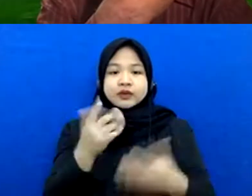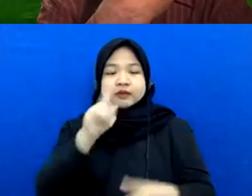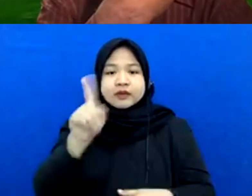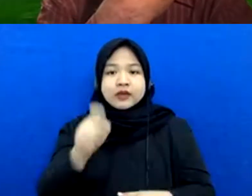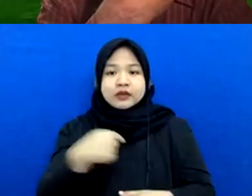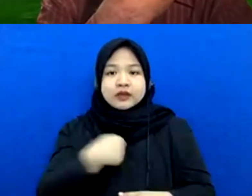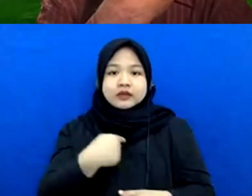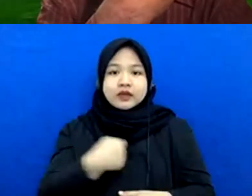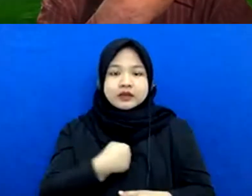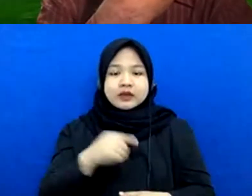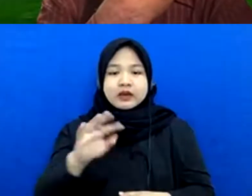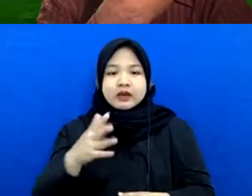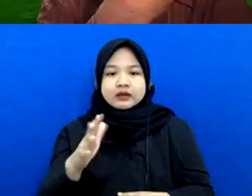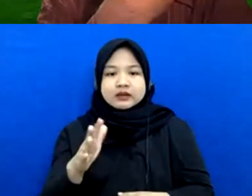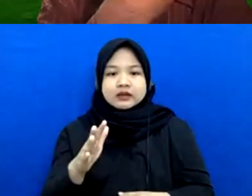is a little bit